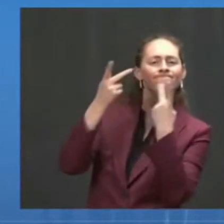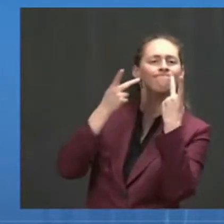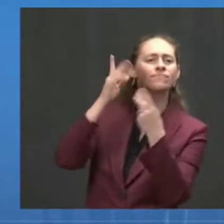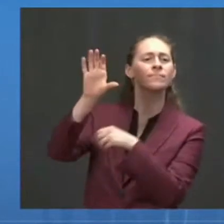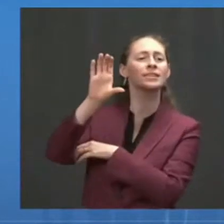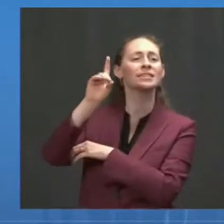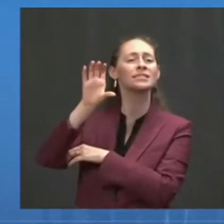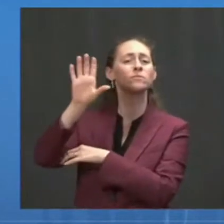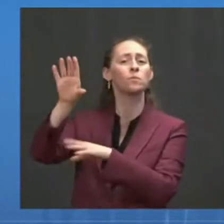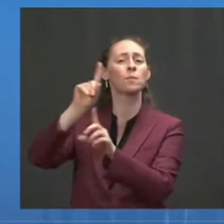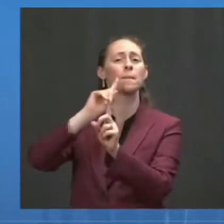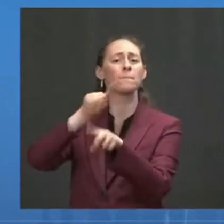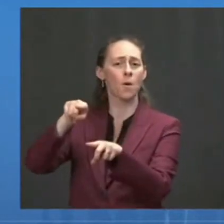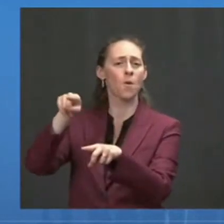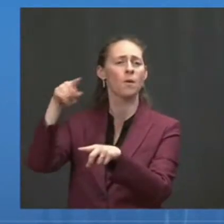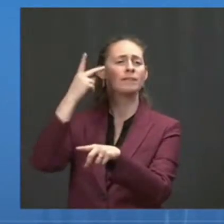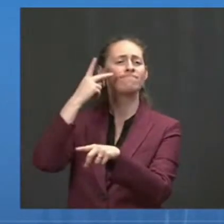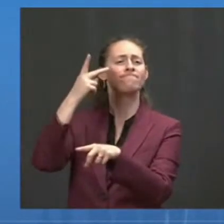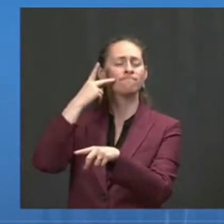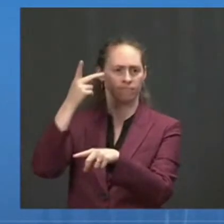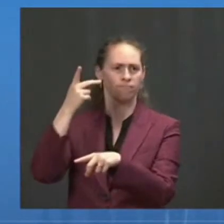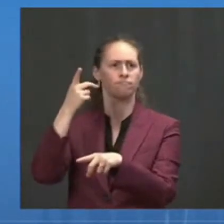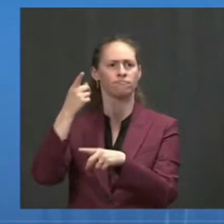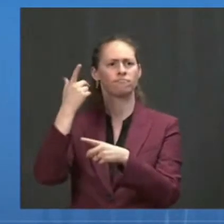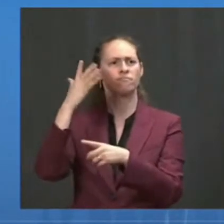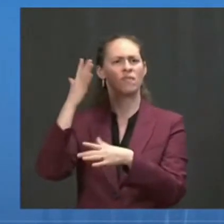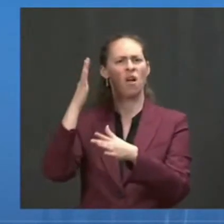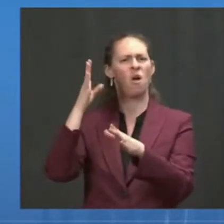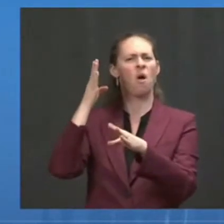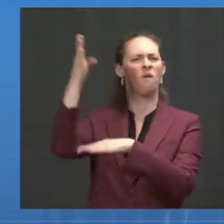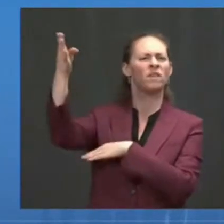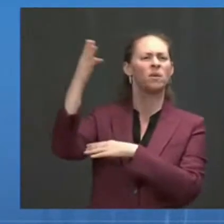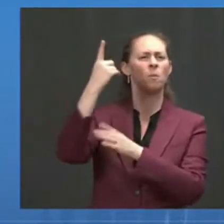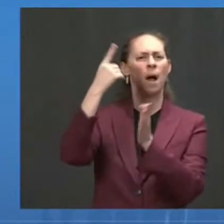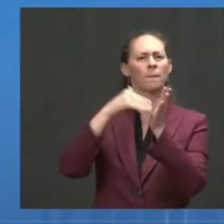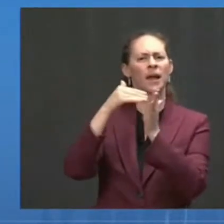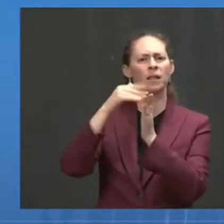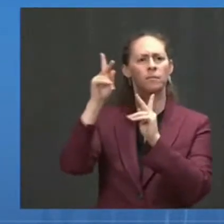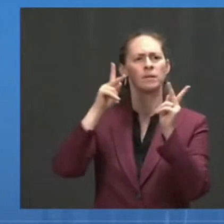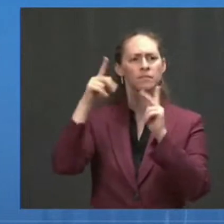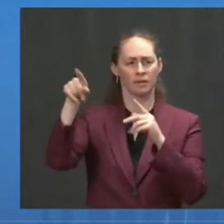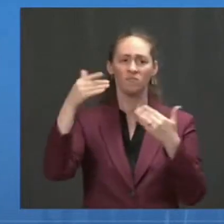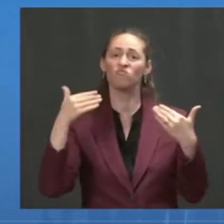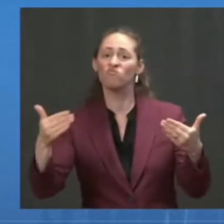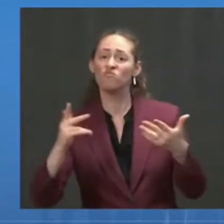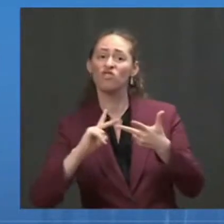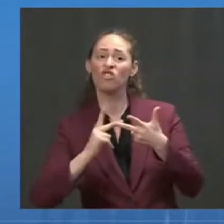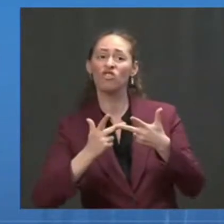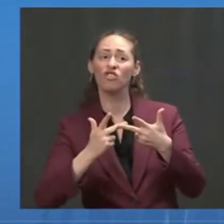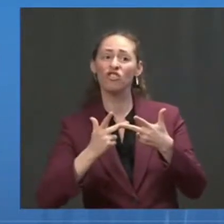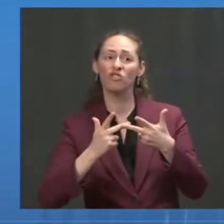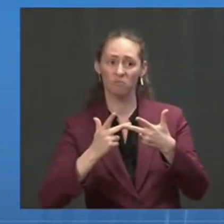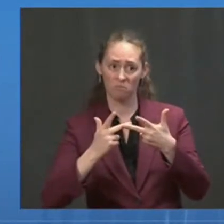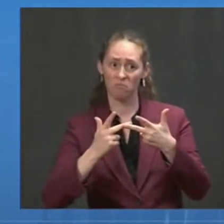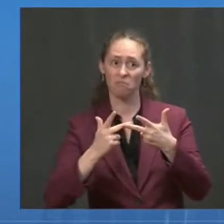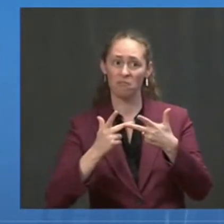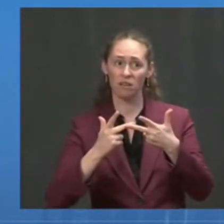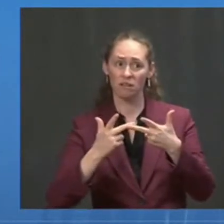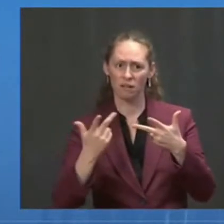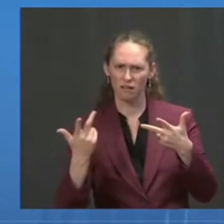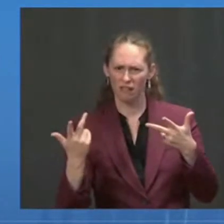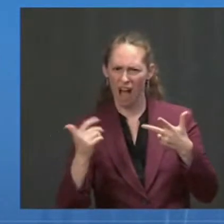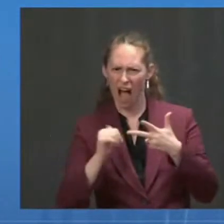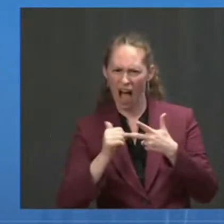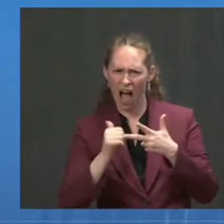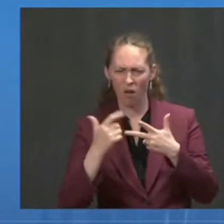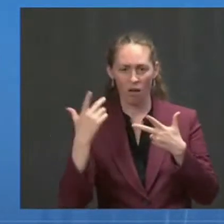doses of mRNA vaccines. Do you know if private insurances and Medicare are still covering the administration fee for these shots, even though